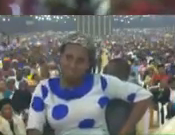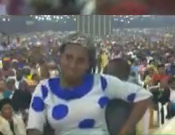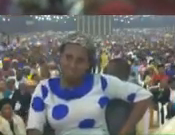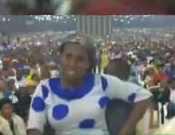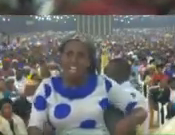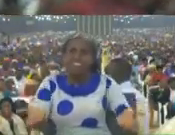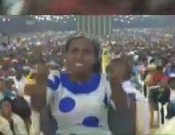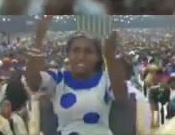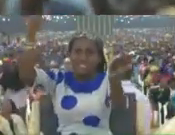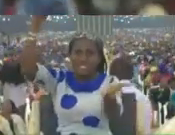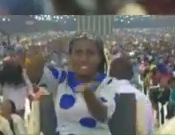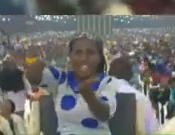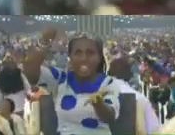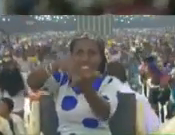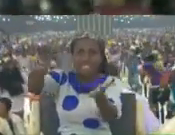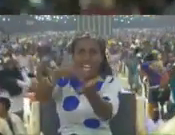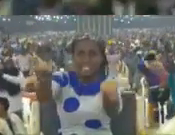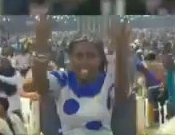Stand on your feet.